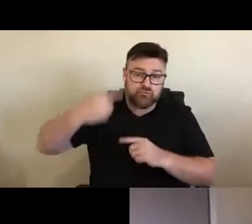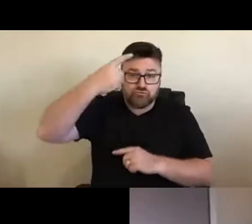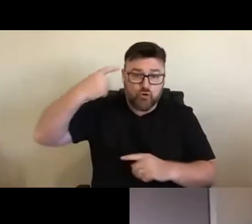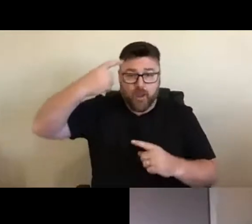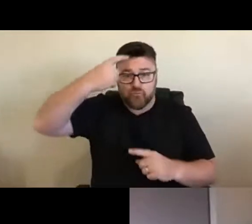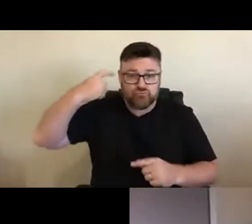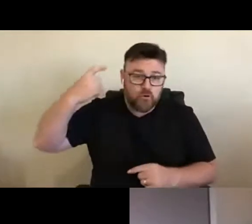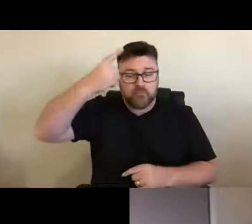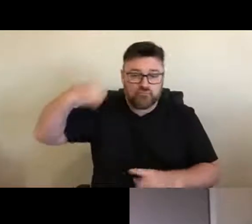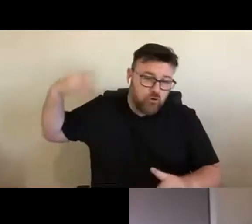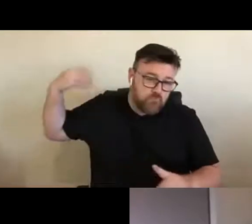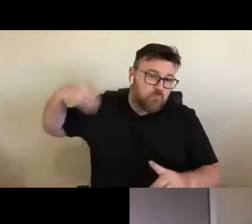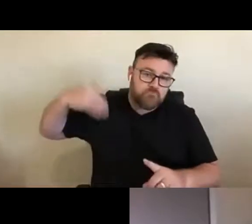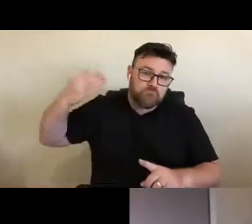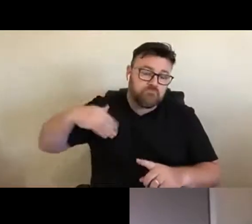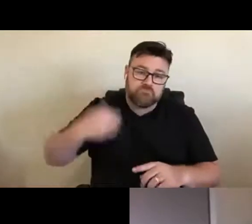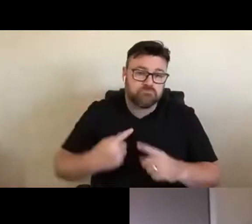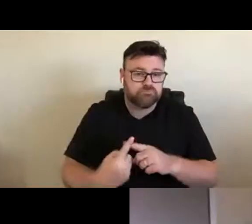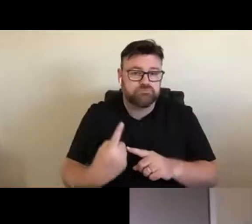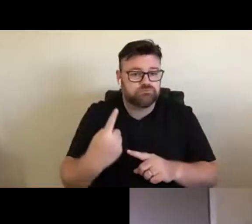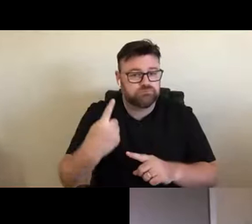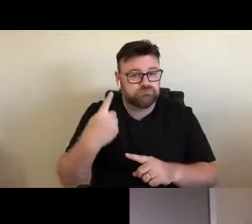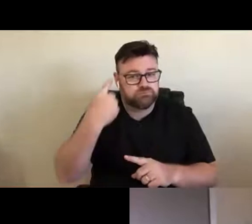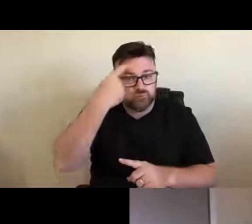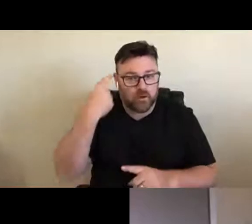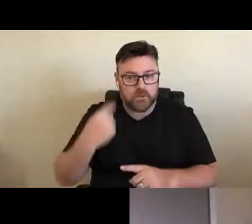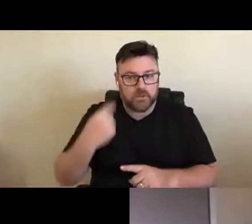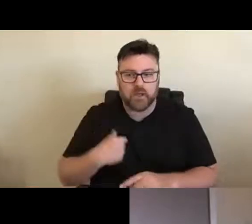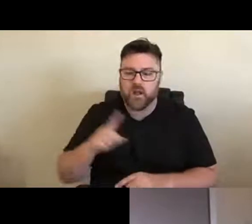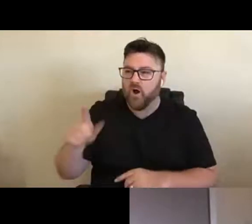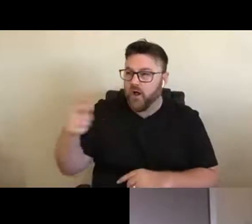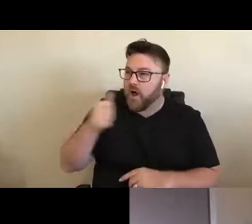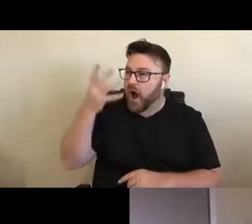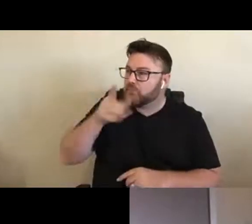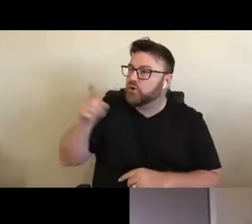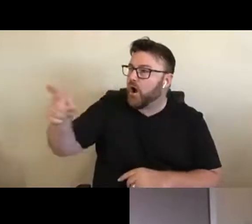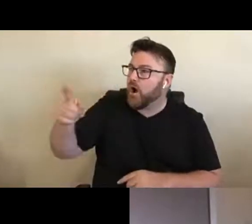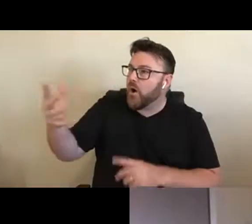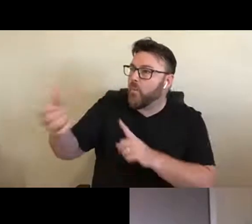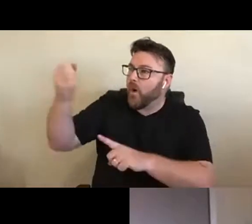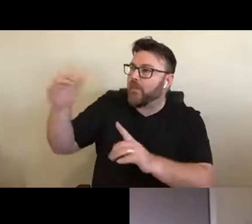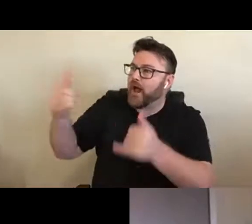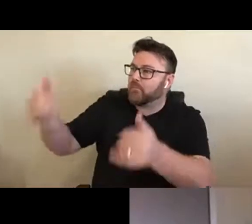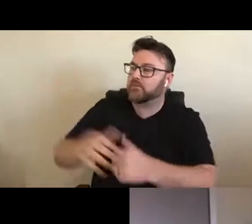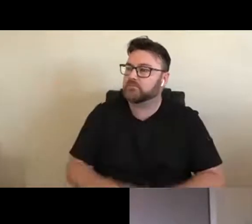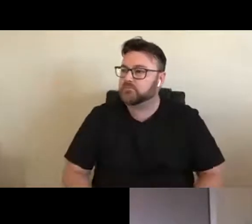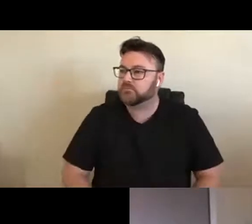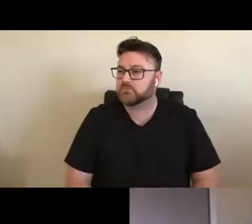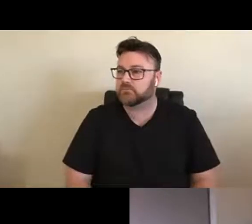all Aboriginal people. So when people say, oh, that Aboriginal person won that, I'm like, well, good grief, it only